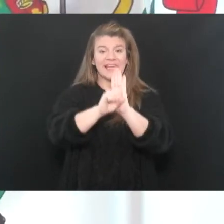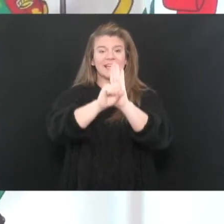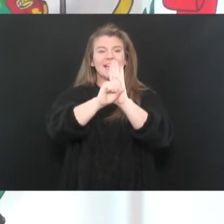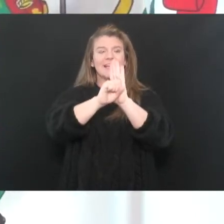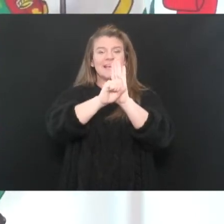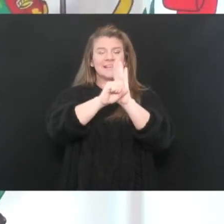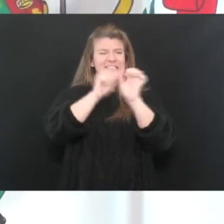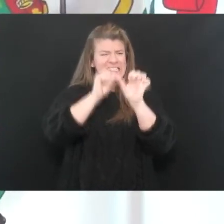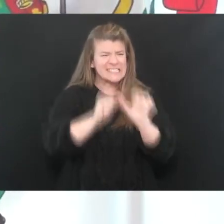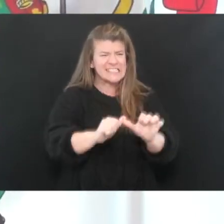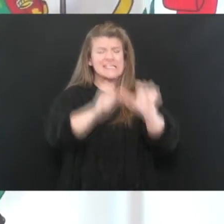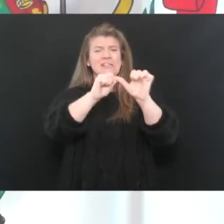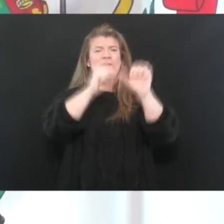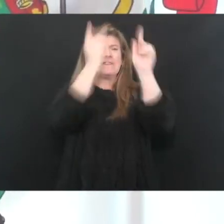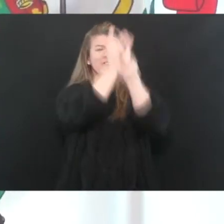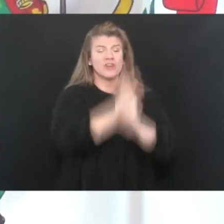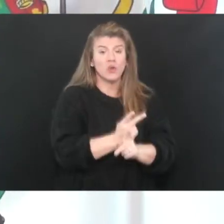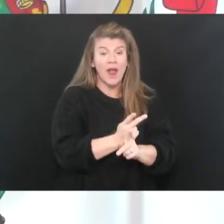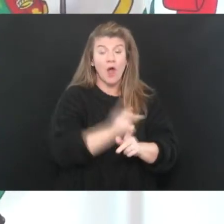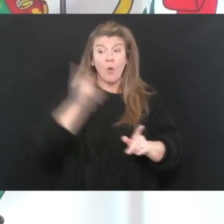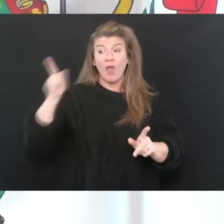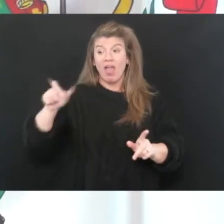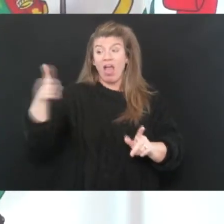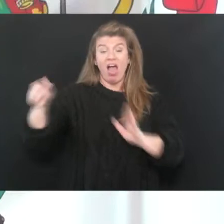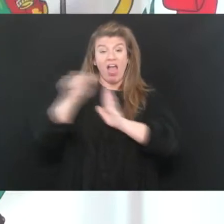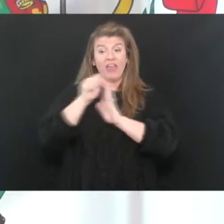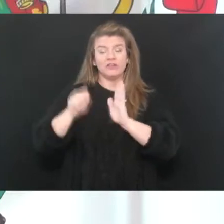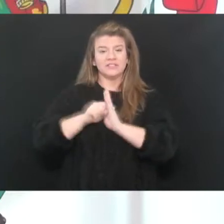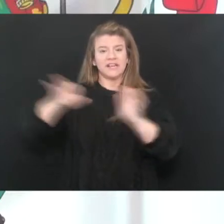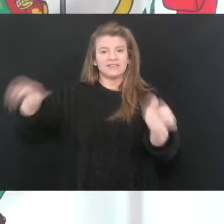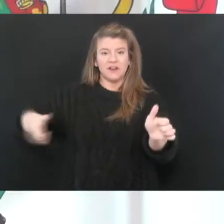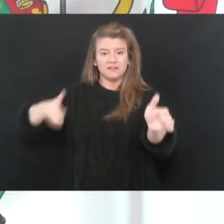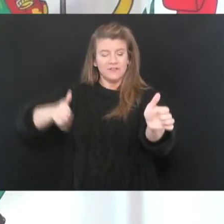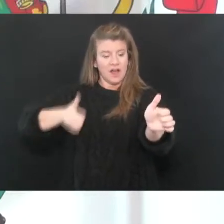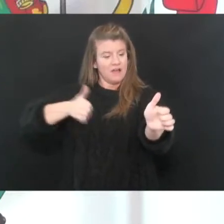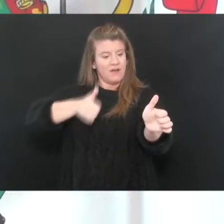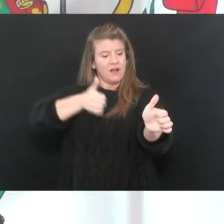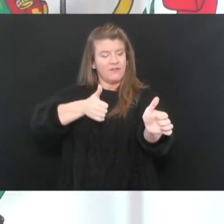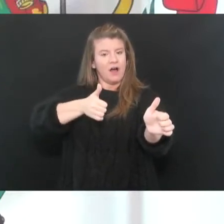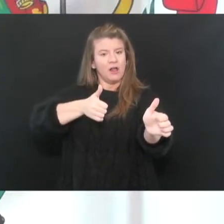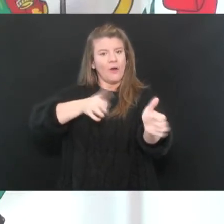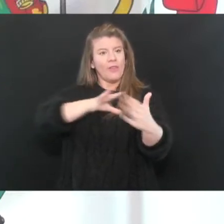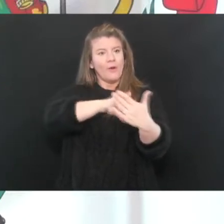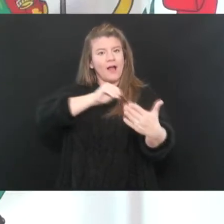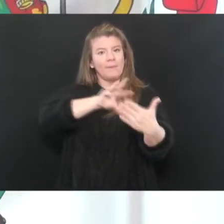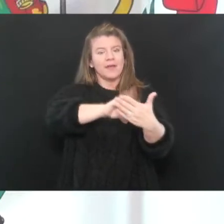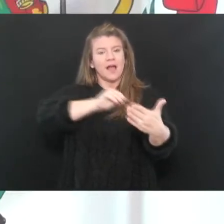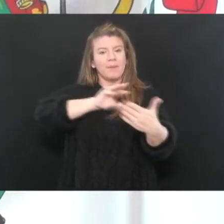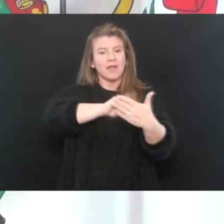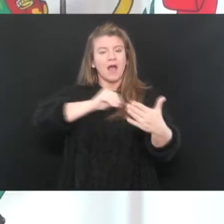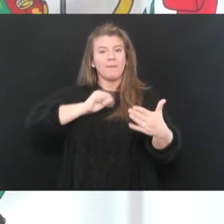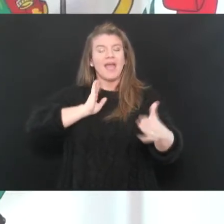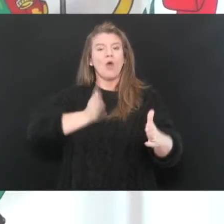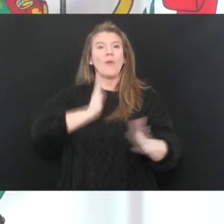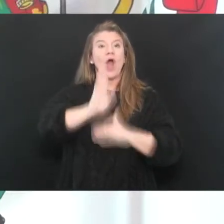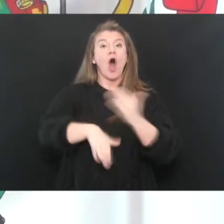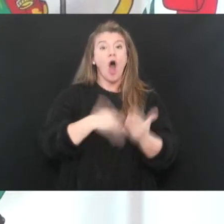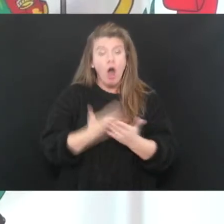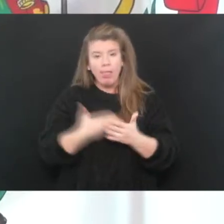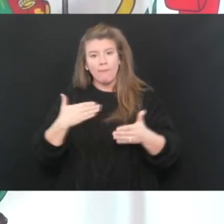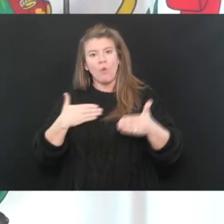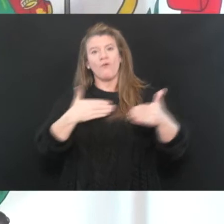to be able to, when they get there, they'll adopt what we did and they'll move forward too. we got